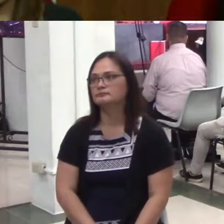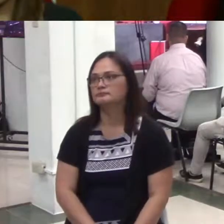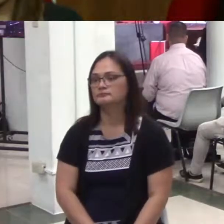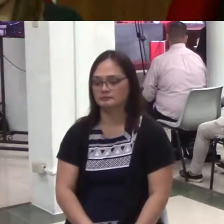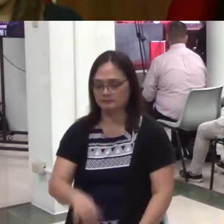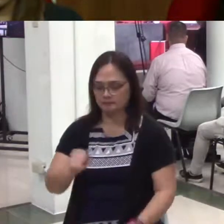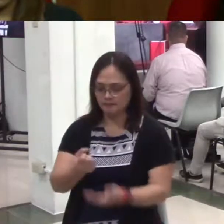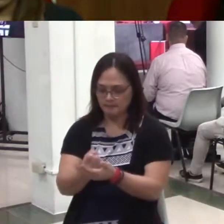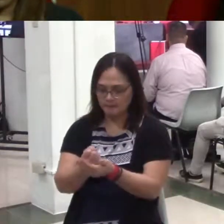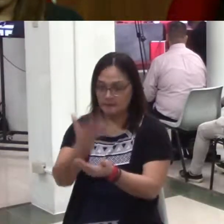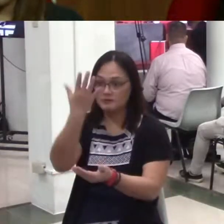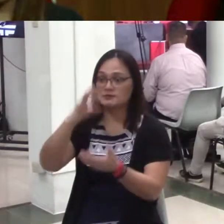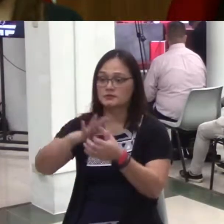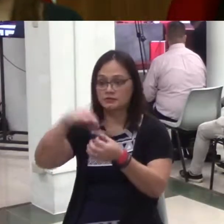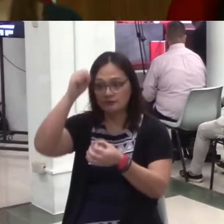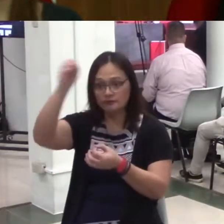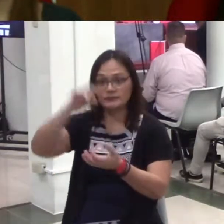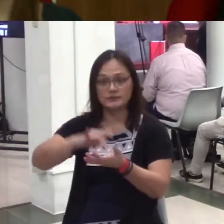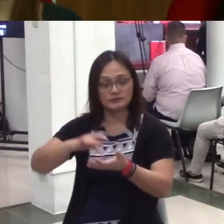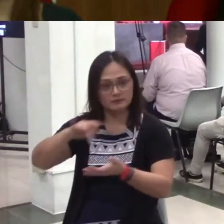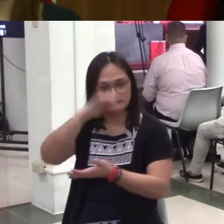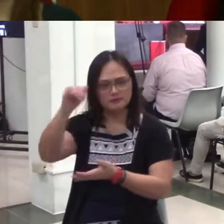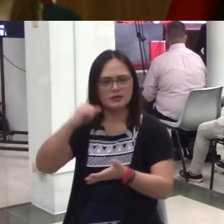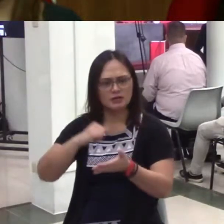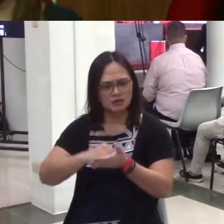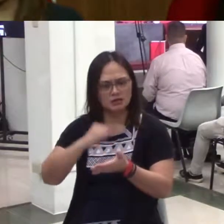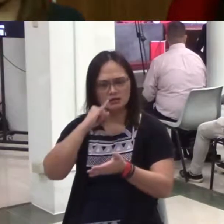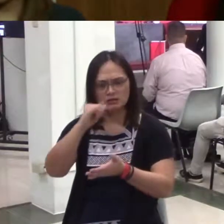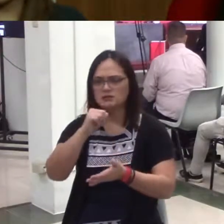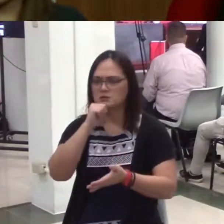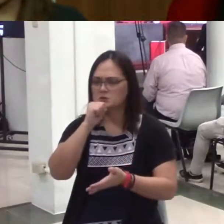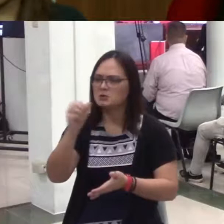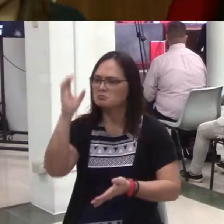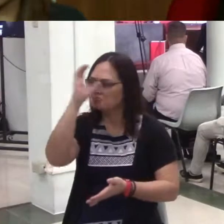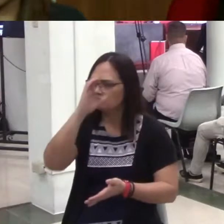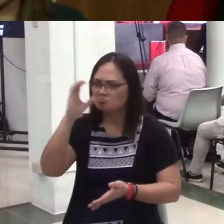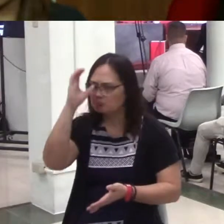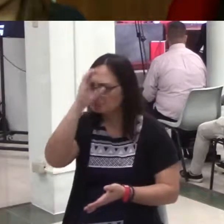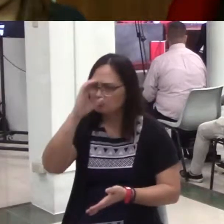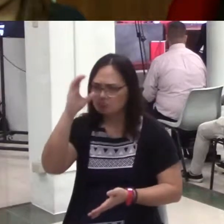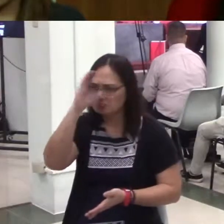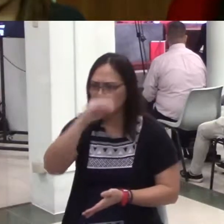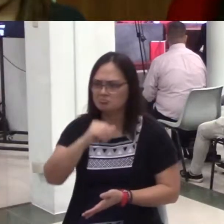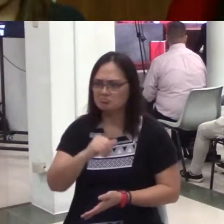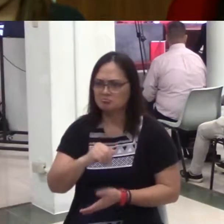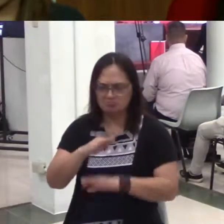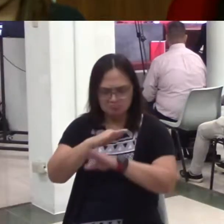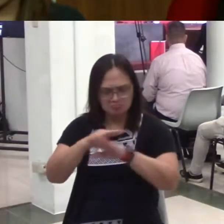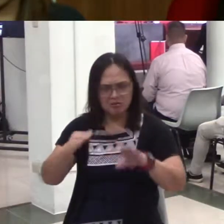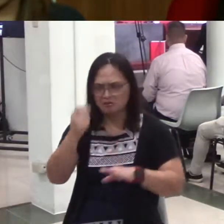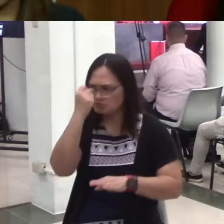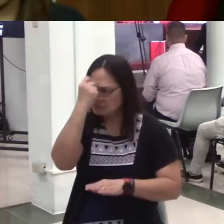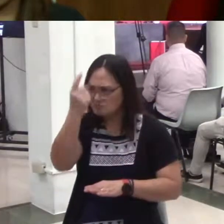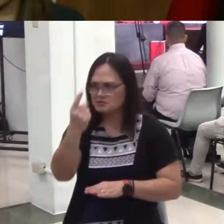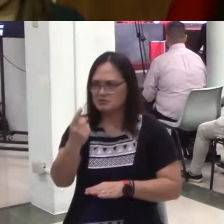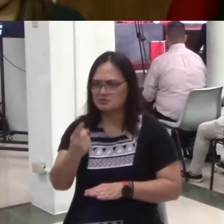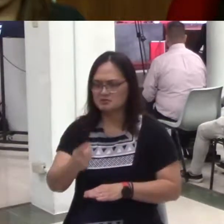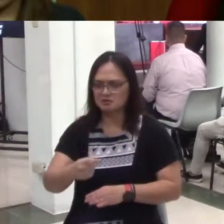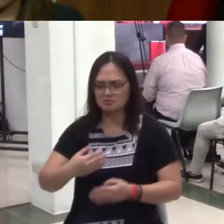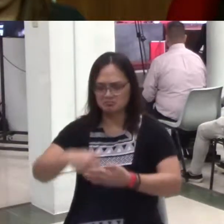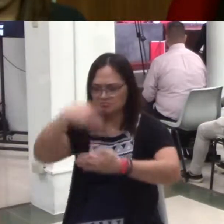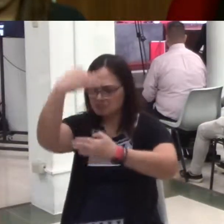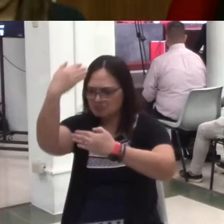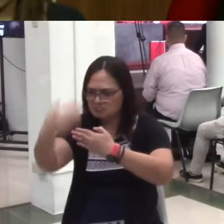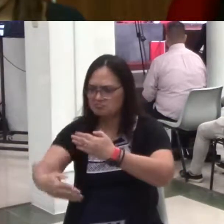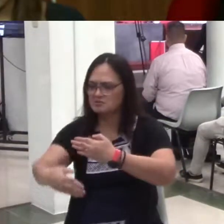Lahat ng yan, mga kapatid, binagay sa atin. In Ephesians 1.7, In whom we have redemption through his blood, the forgiveness of sins